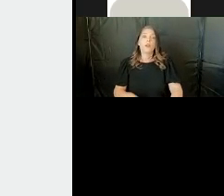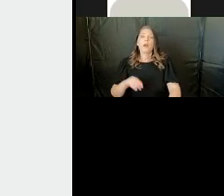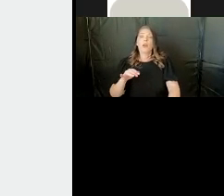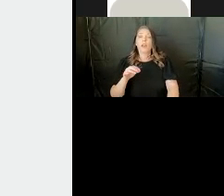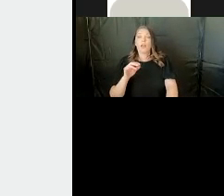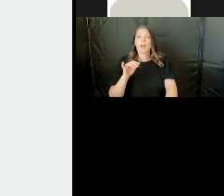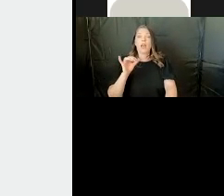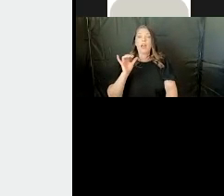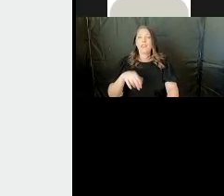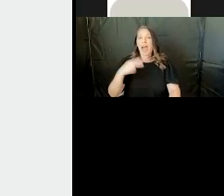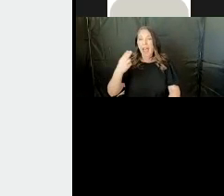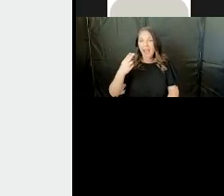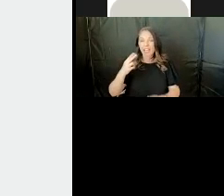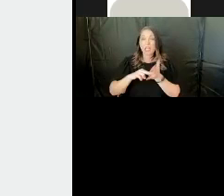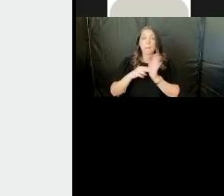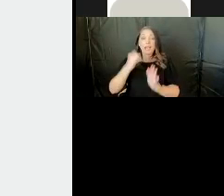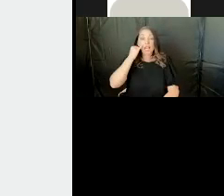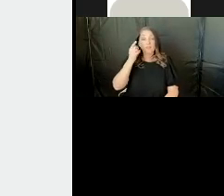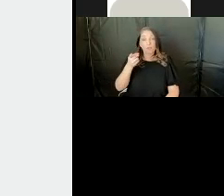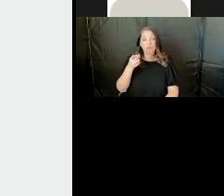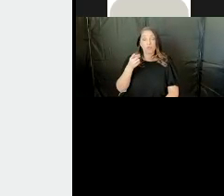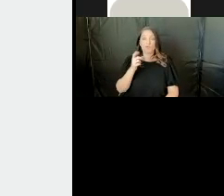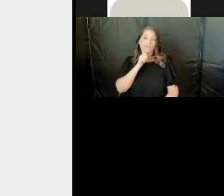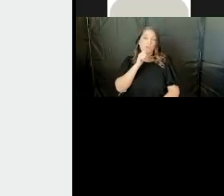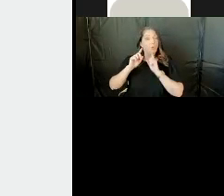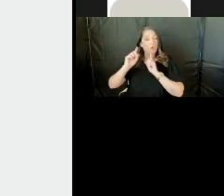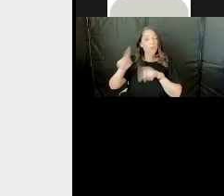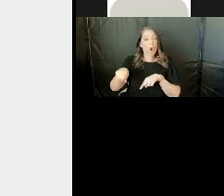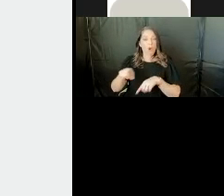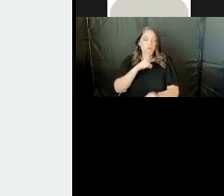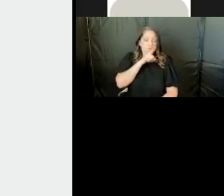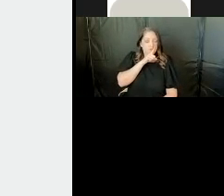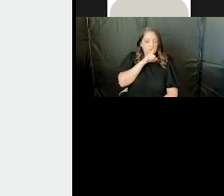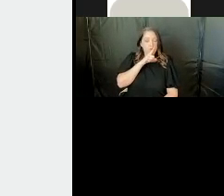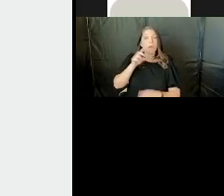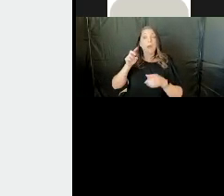that if you fail to report, you can be guilty of a misdemeanor.